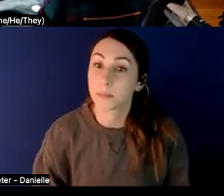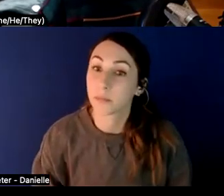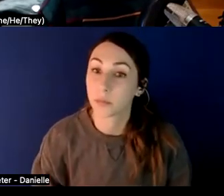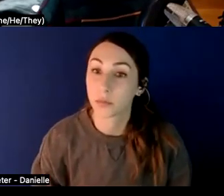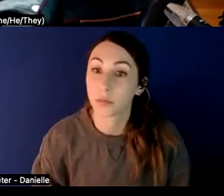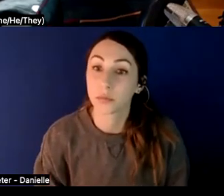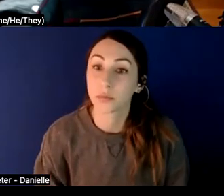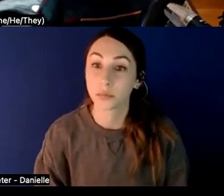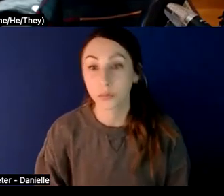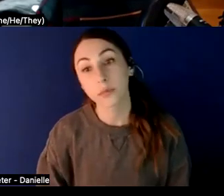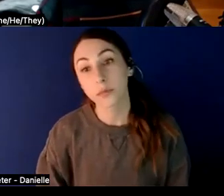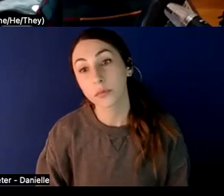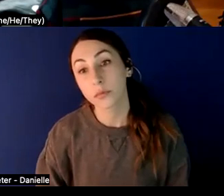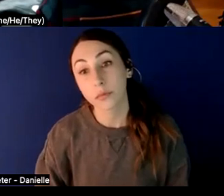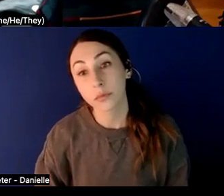I